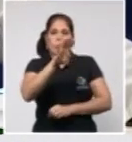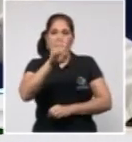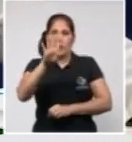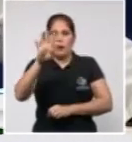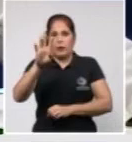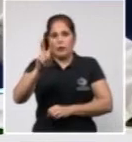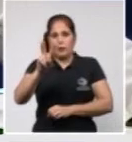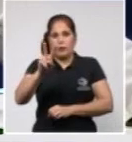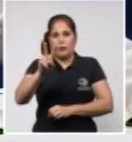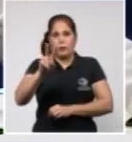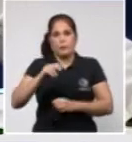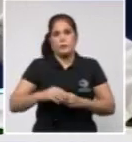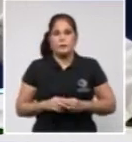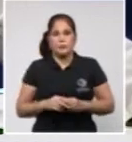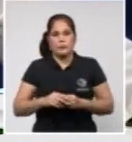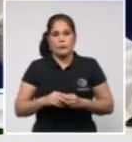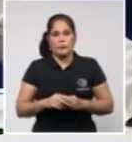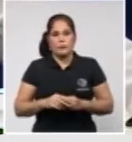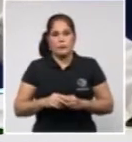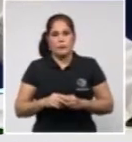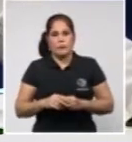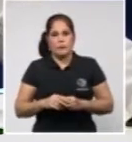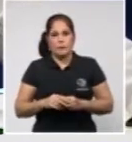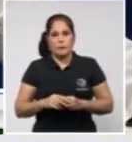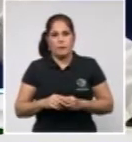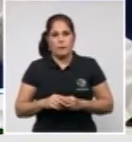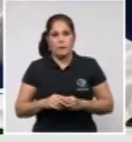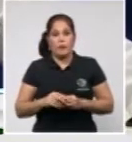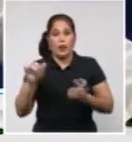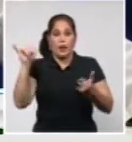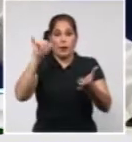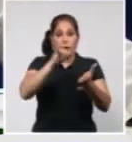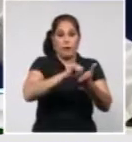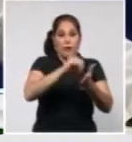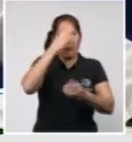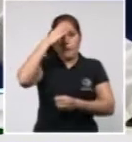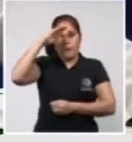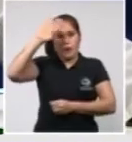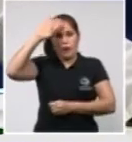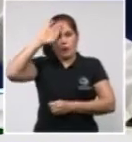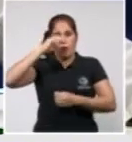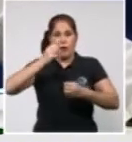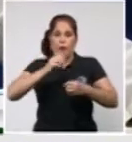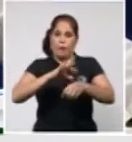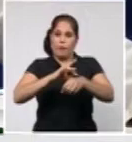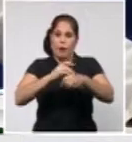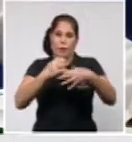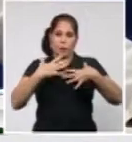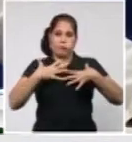to 70.1% of cases diagnosed over the last 15 days.